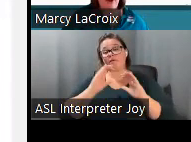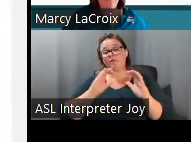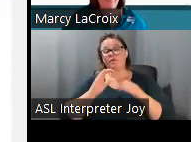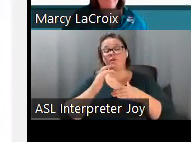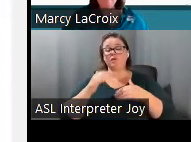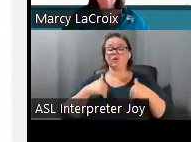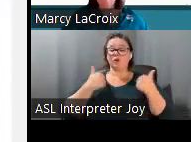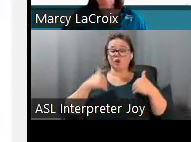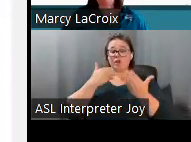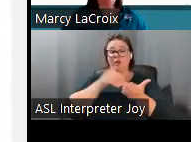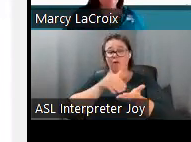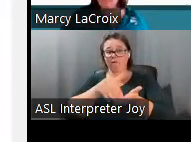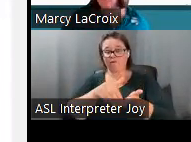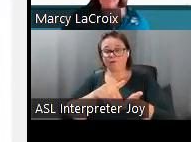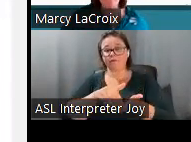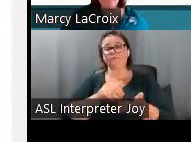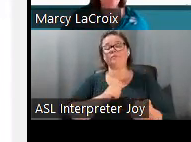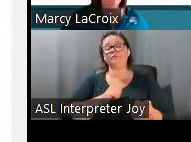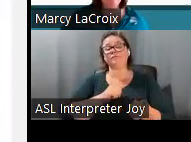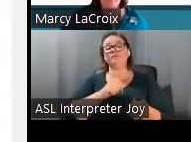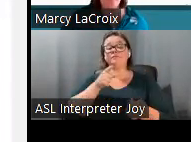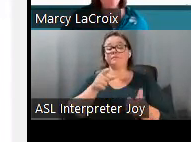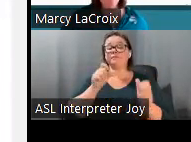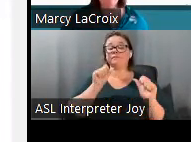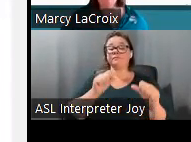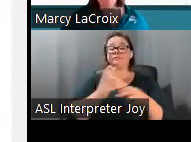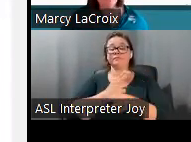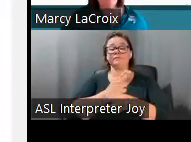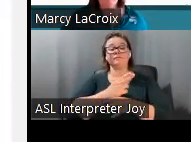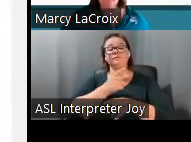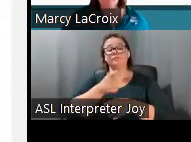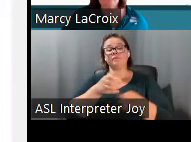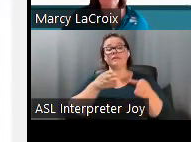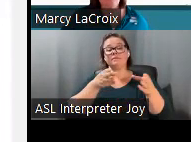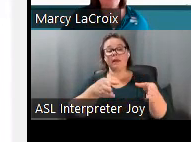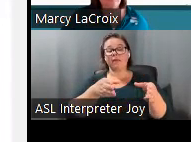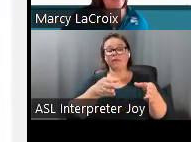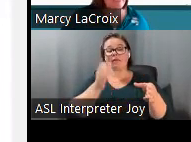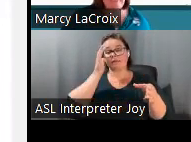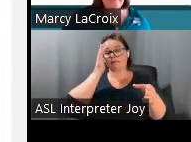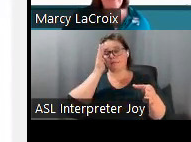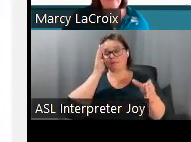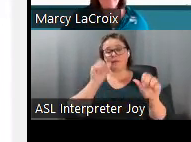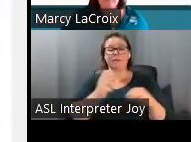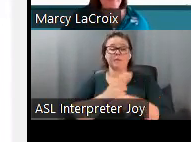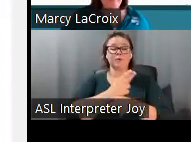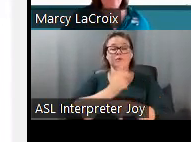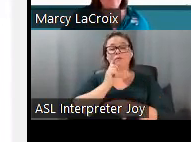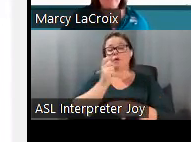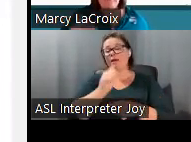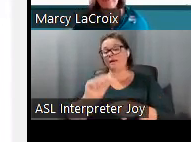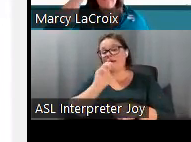and often. This path really can be used for any age,